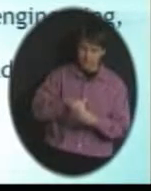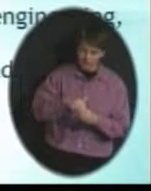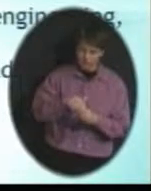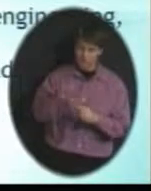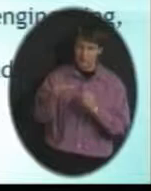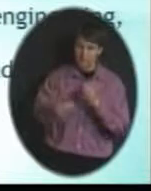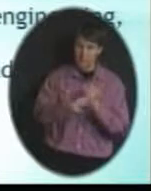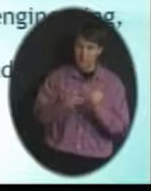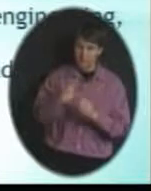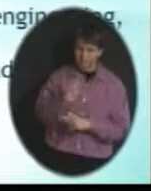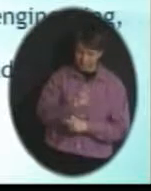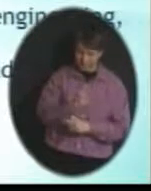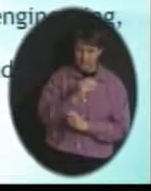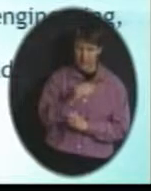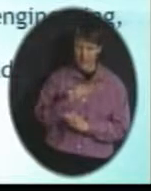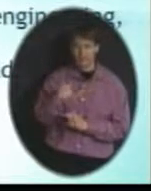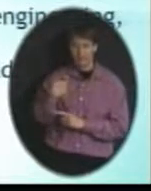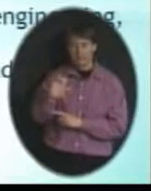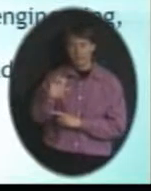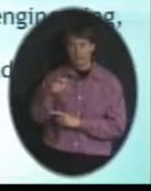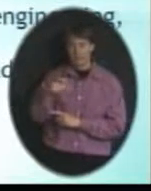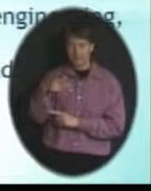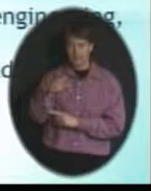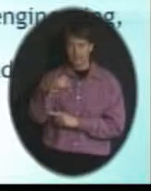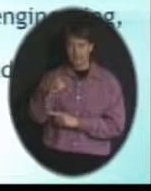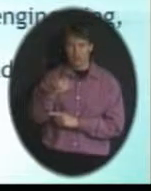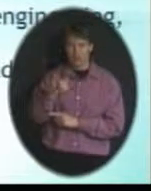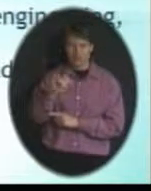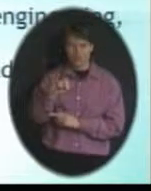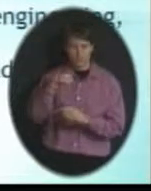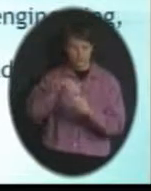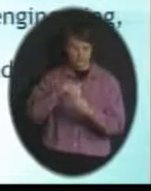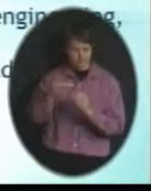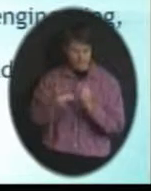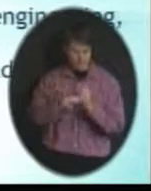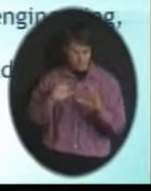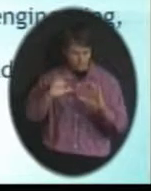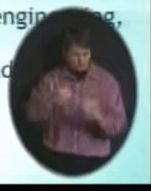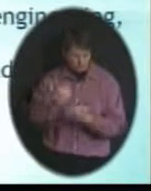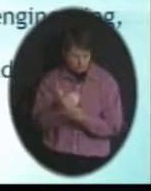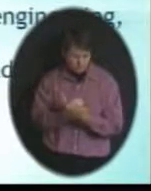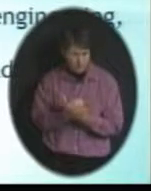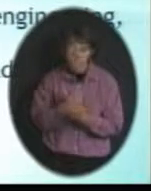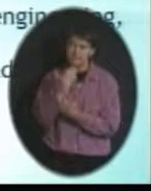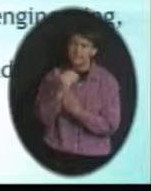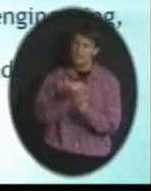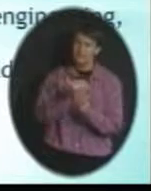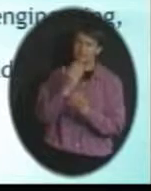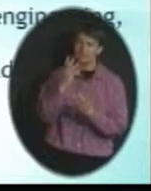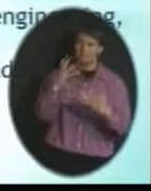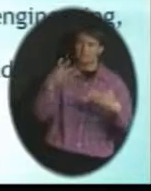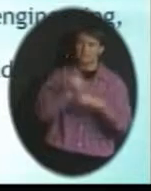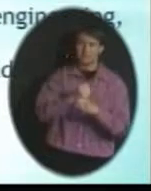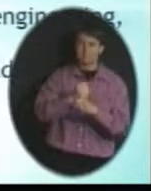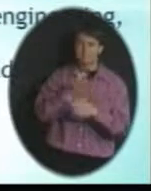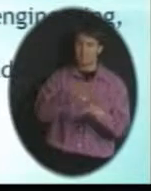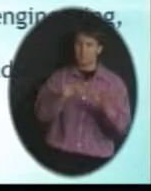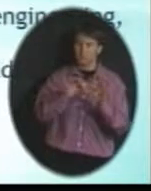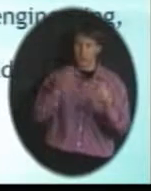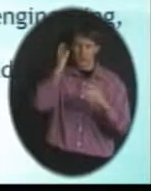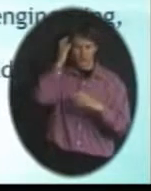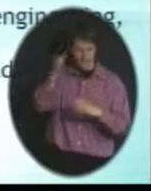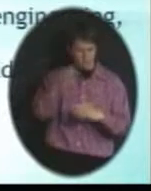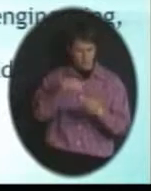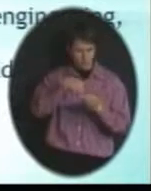6 and our Exploration and Technology courses. Here is a list of a summary of the key concepts that students study in